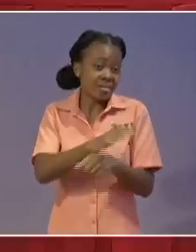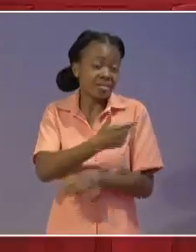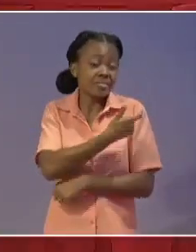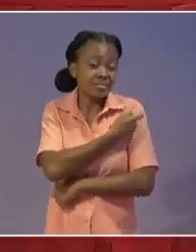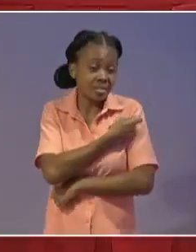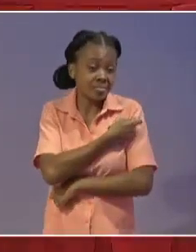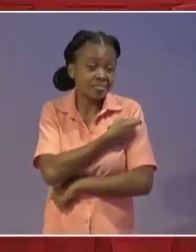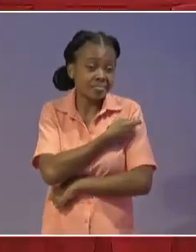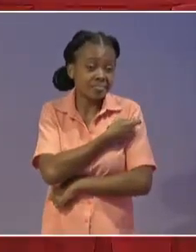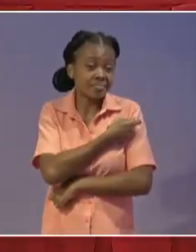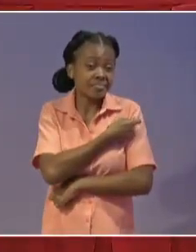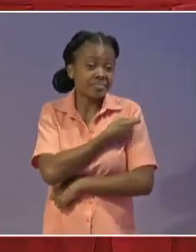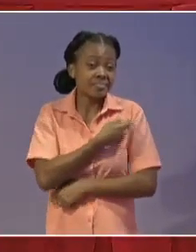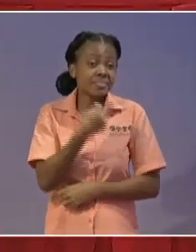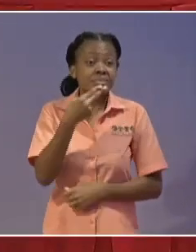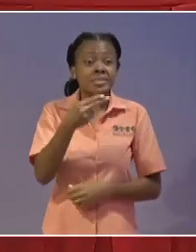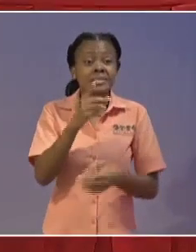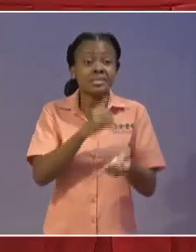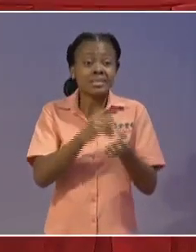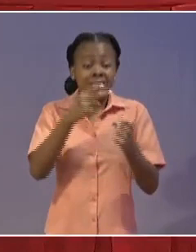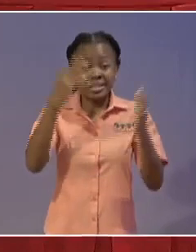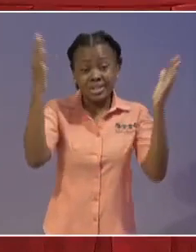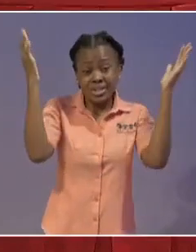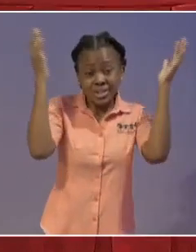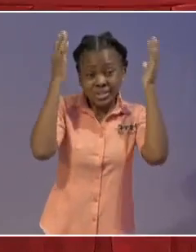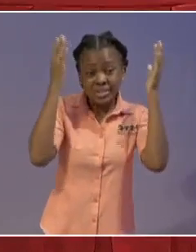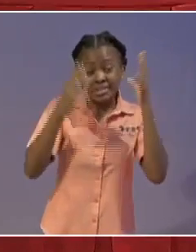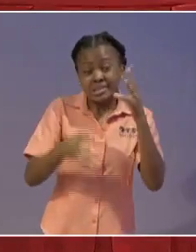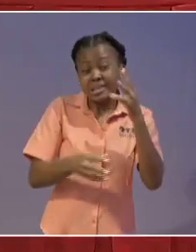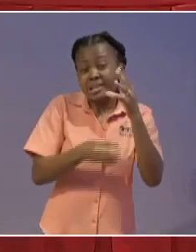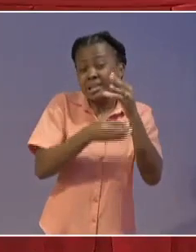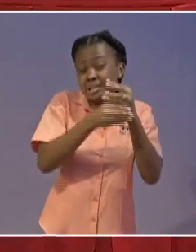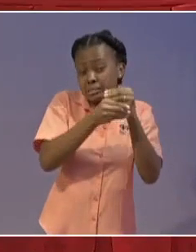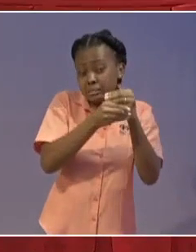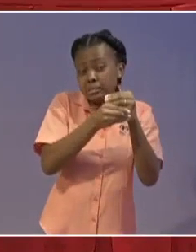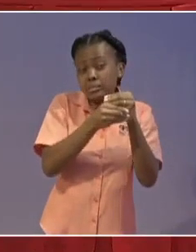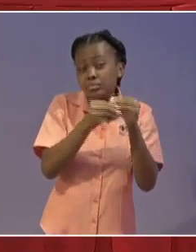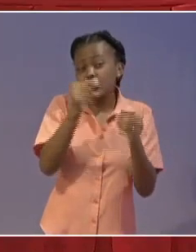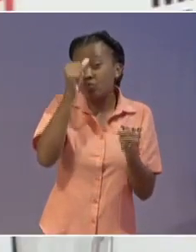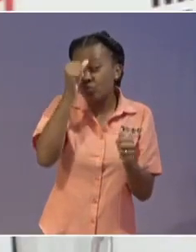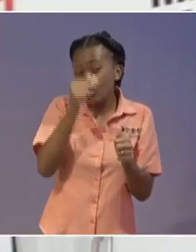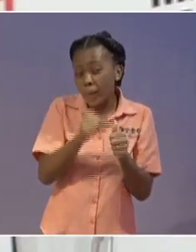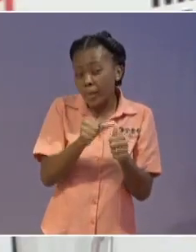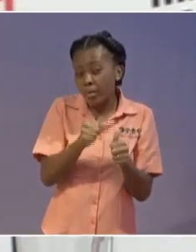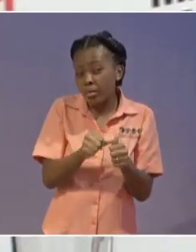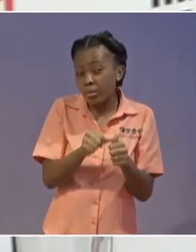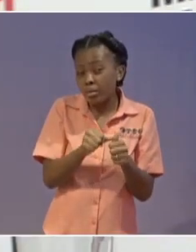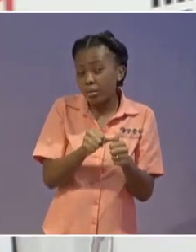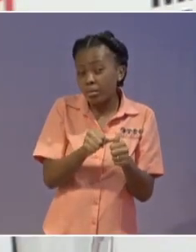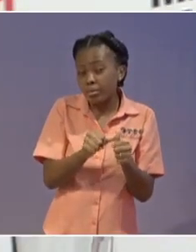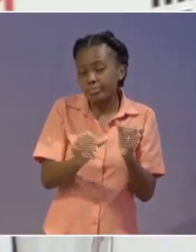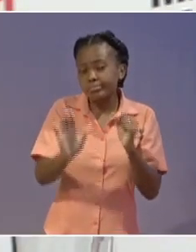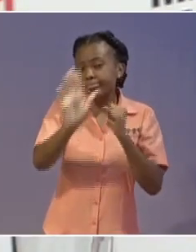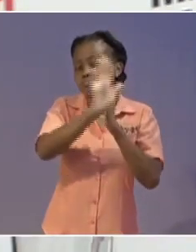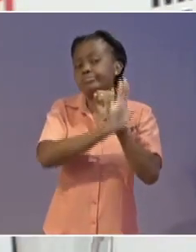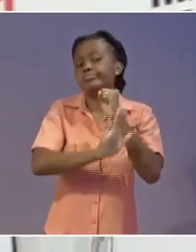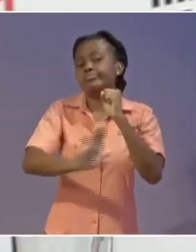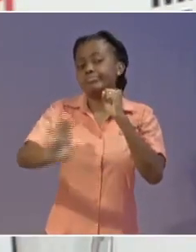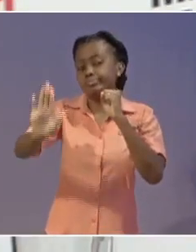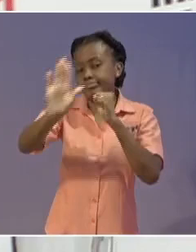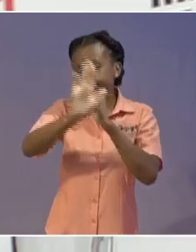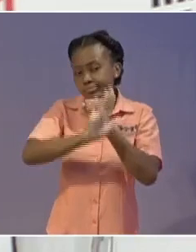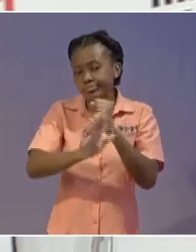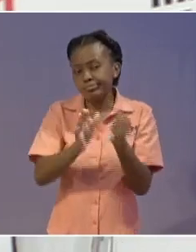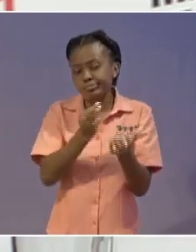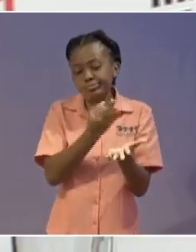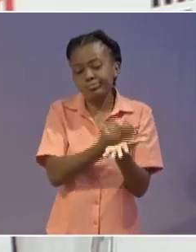for that is because if you just have one dose, that immune response wanes a lot more quickly. The reason that most of the vaccines have a